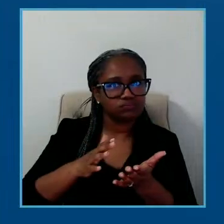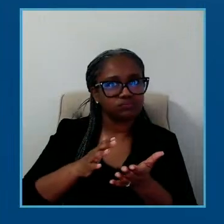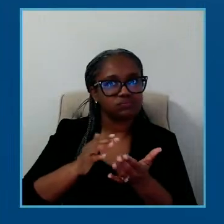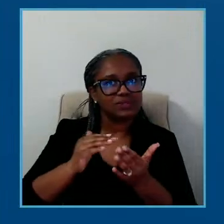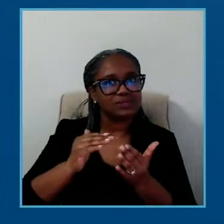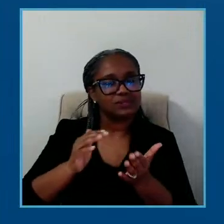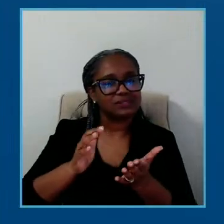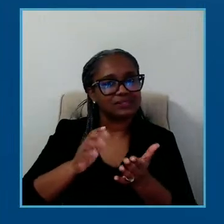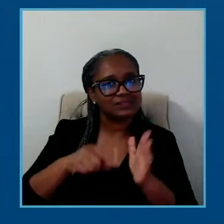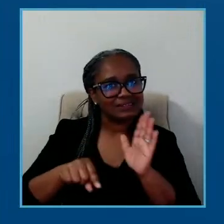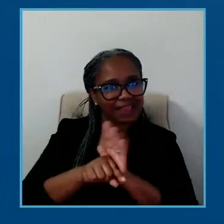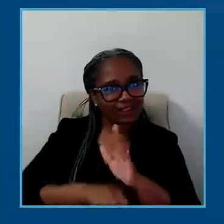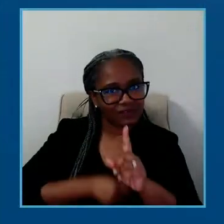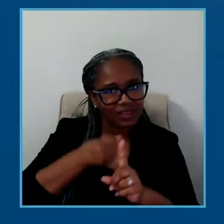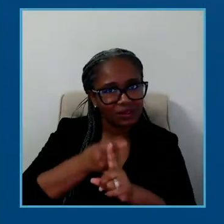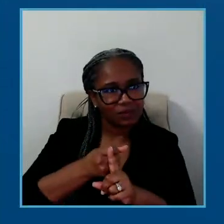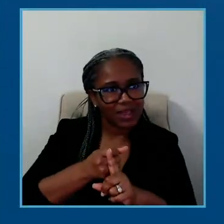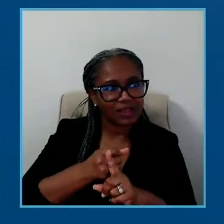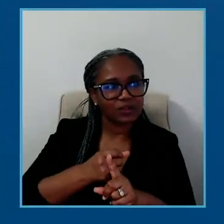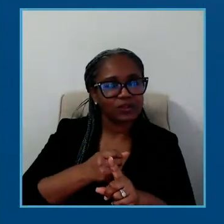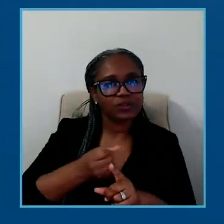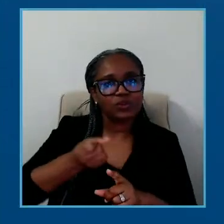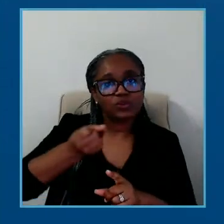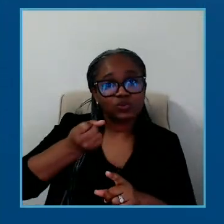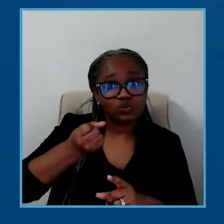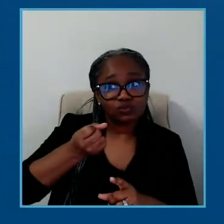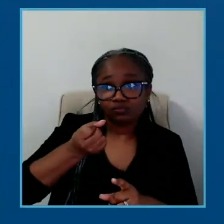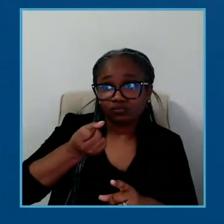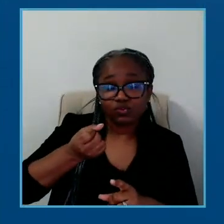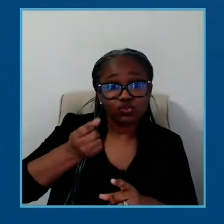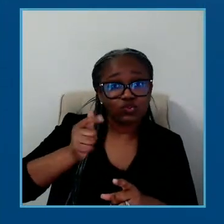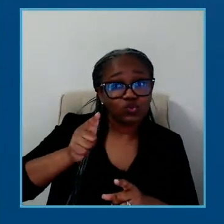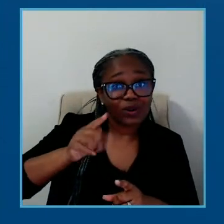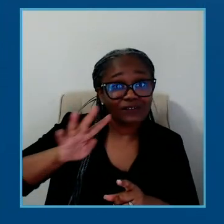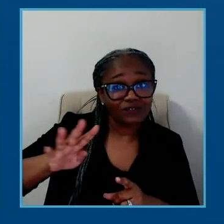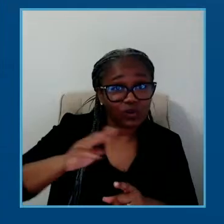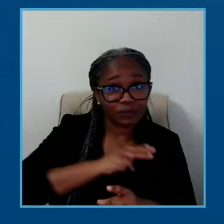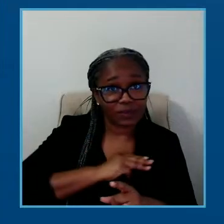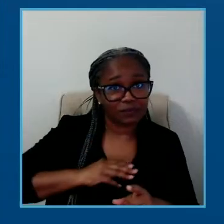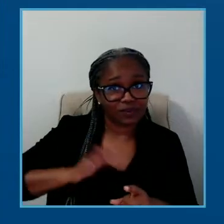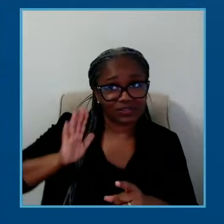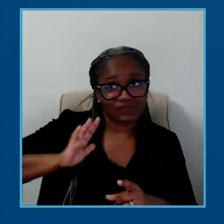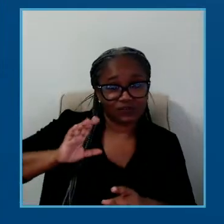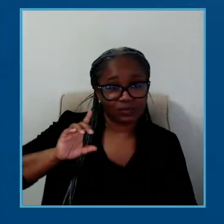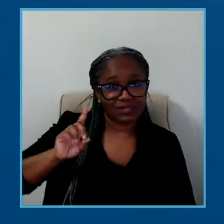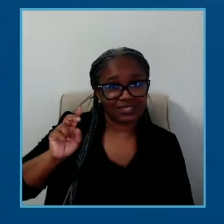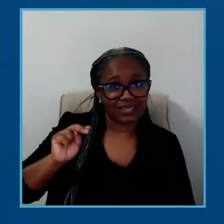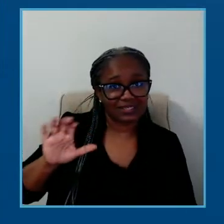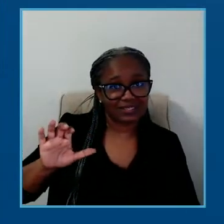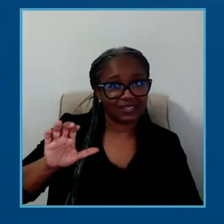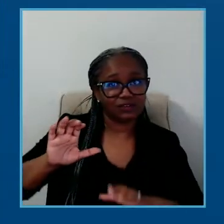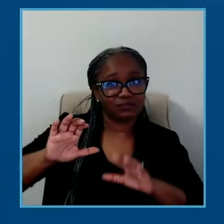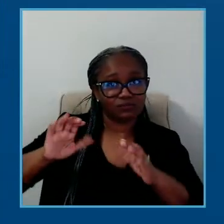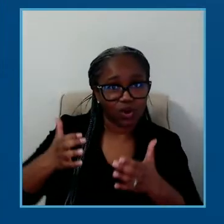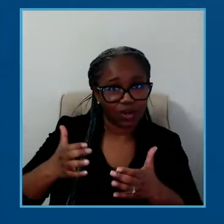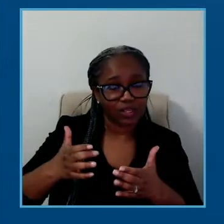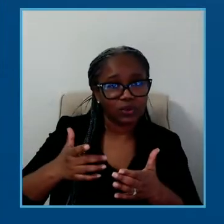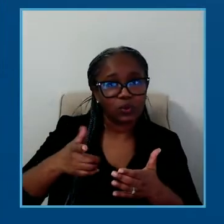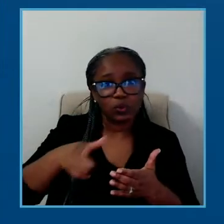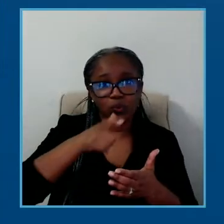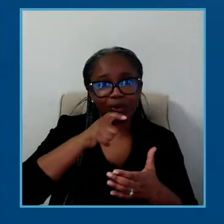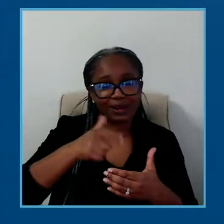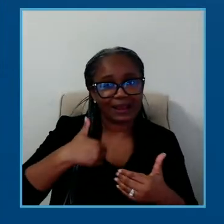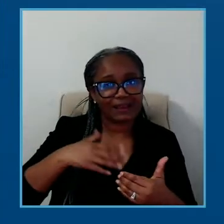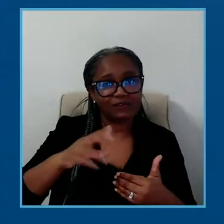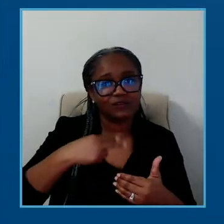clear the challenger has not proven that the election violated DNC rules. The rules of the election gave discretion